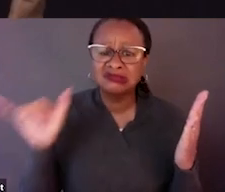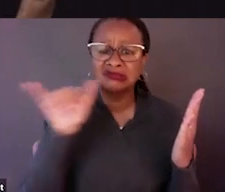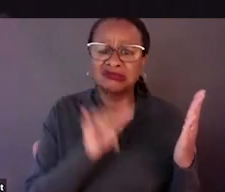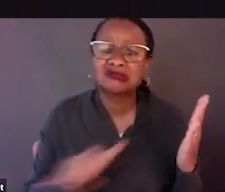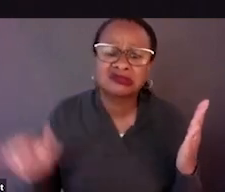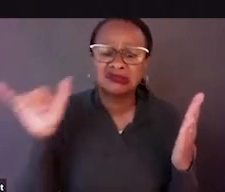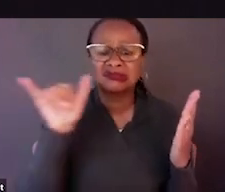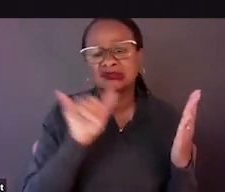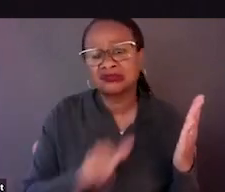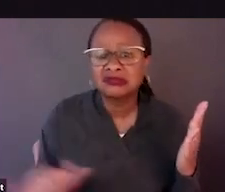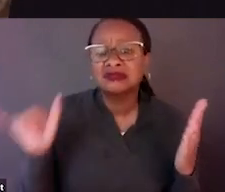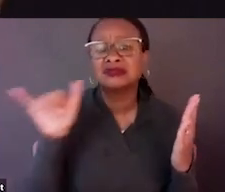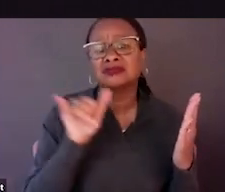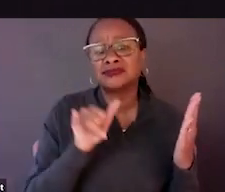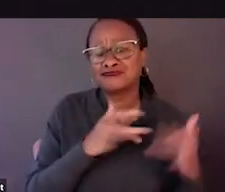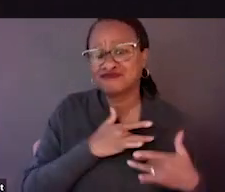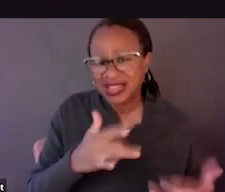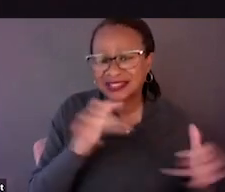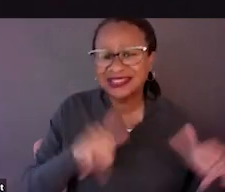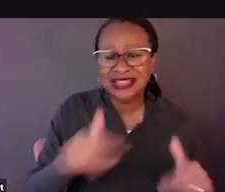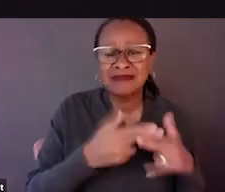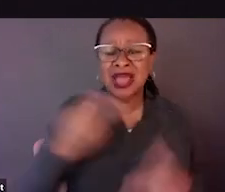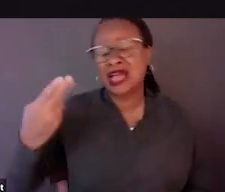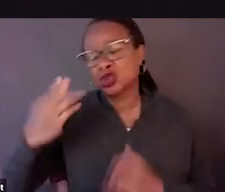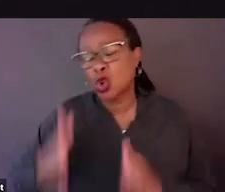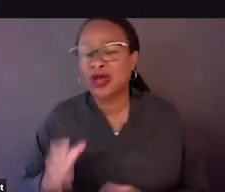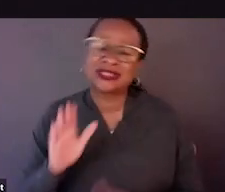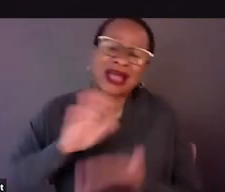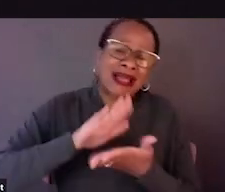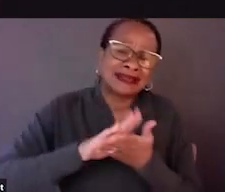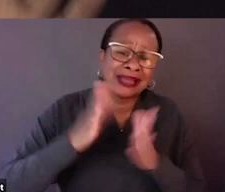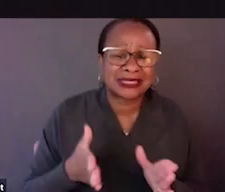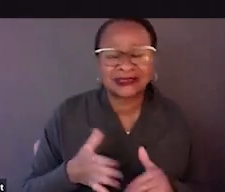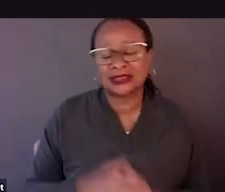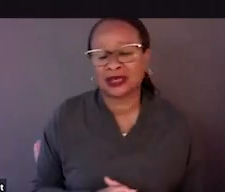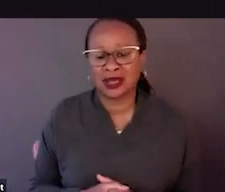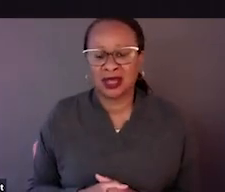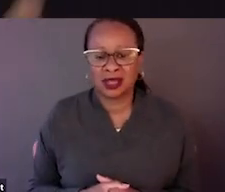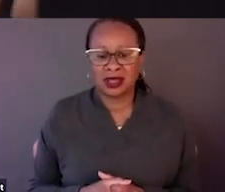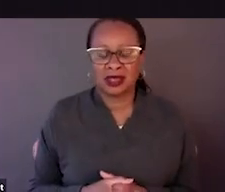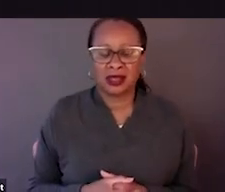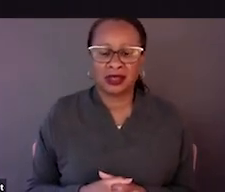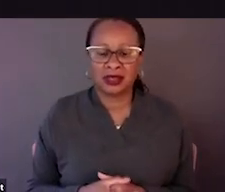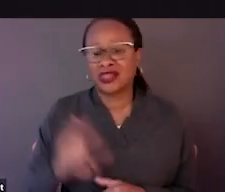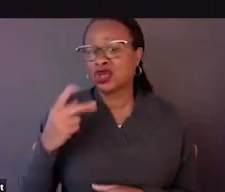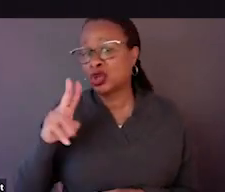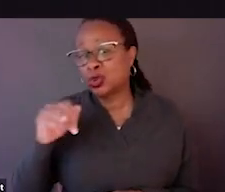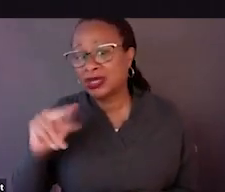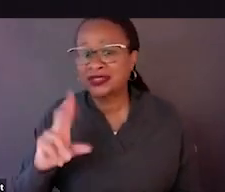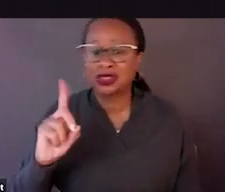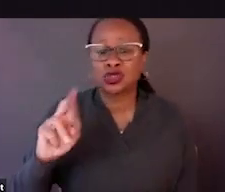of, you know, the usual historians and academics, the, you know, Doris Kearns Goodwin's and the, you